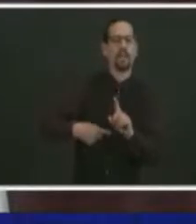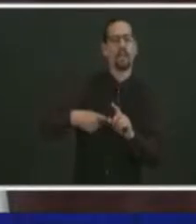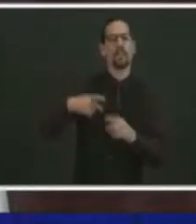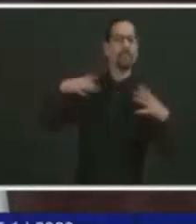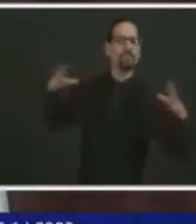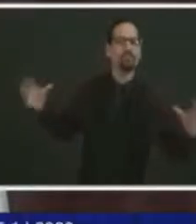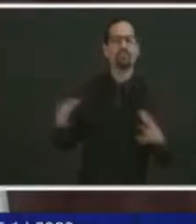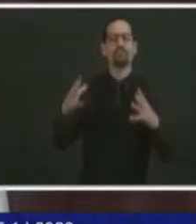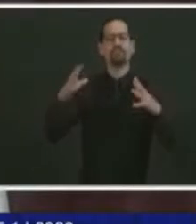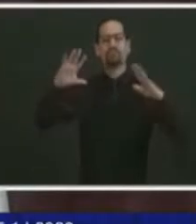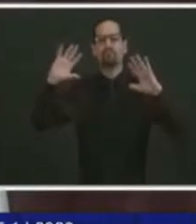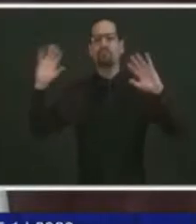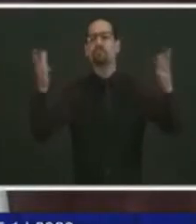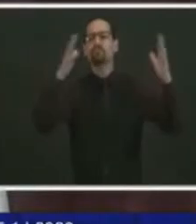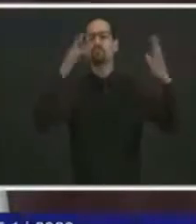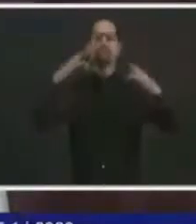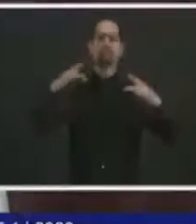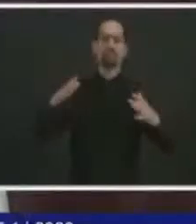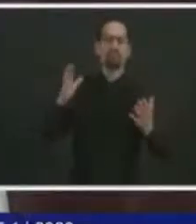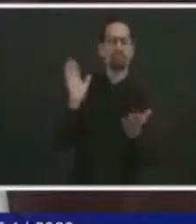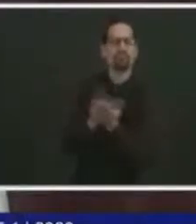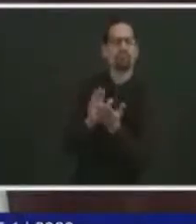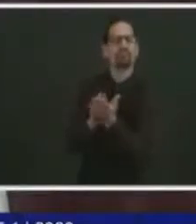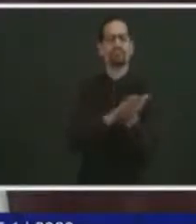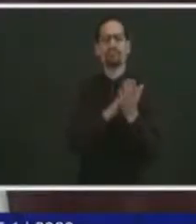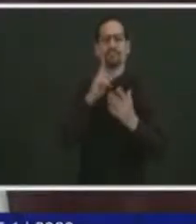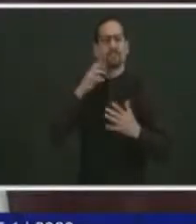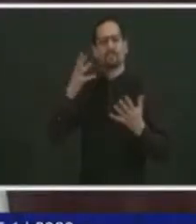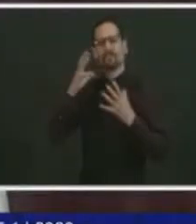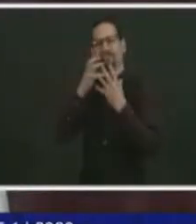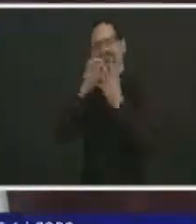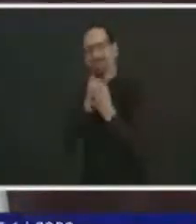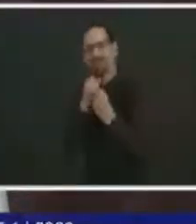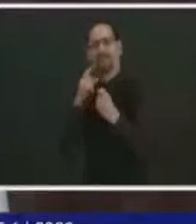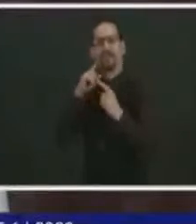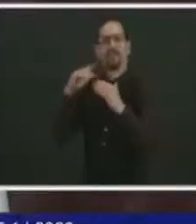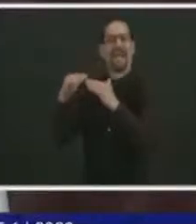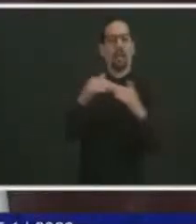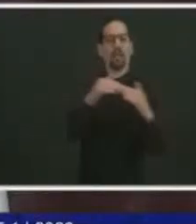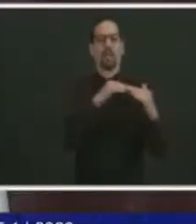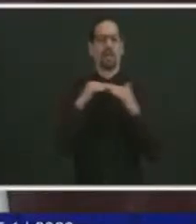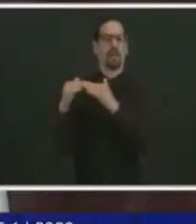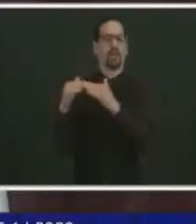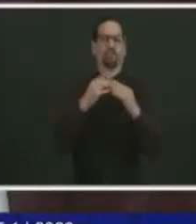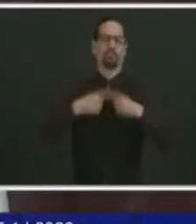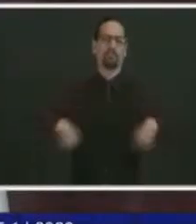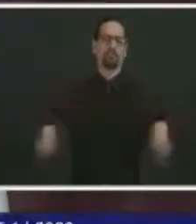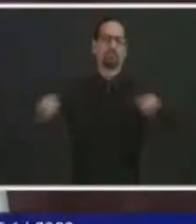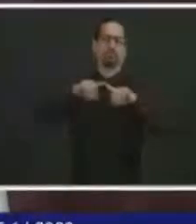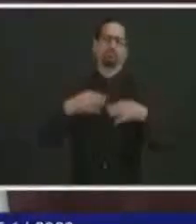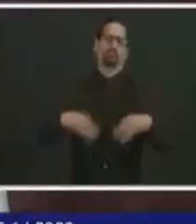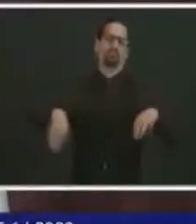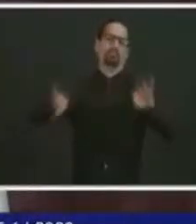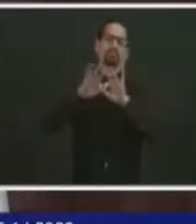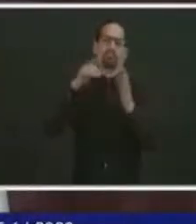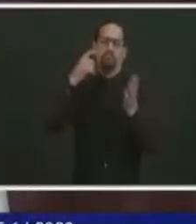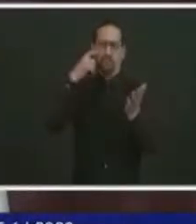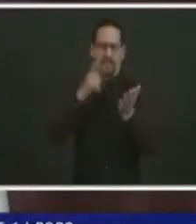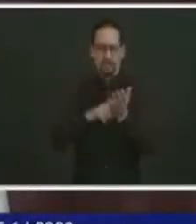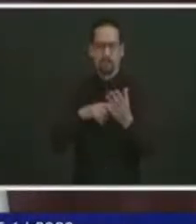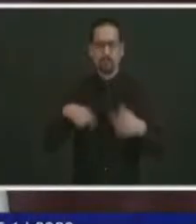recommit ourselves to the values of freedom and equality. Now, typically, Pride Month is a month of